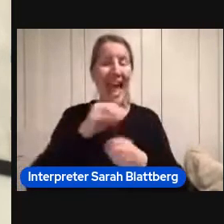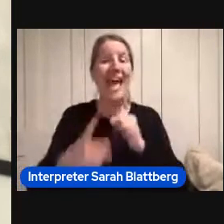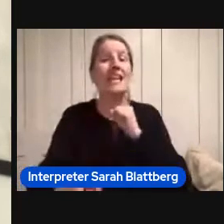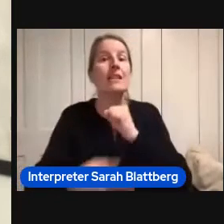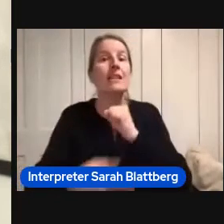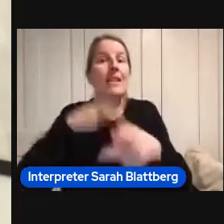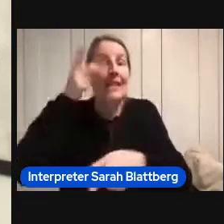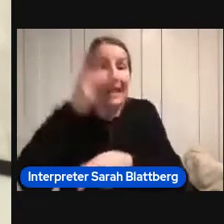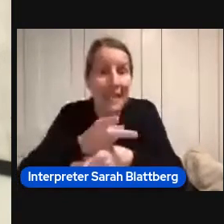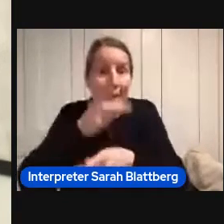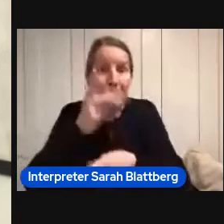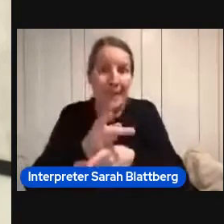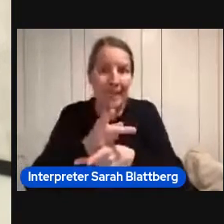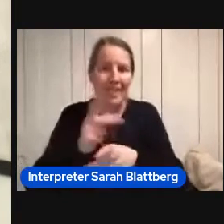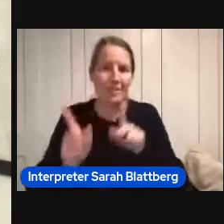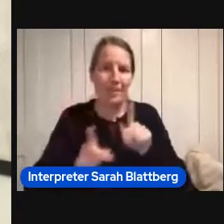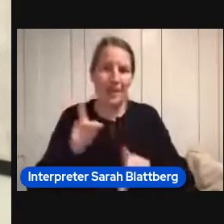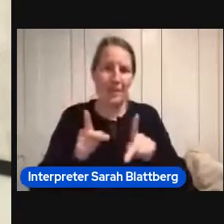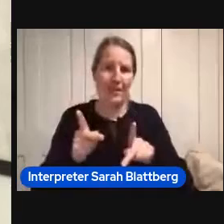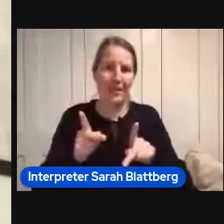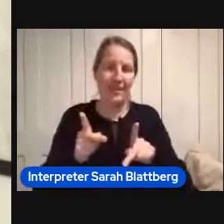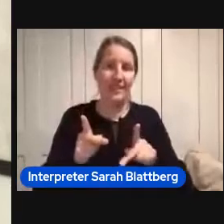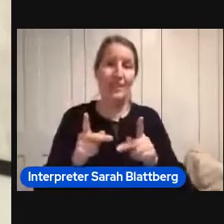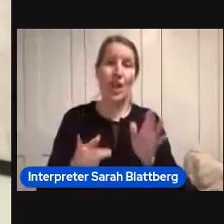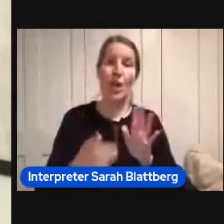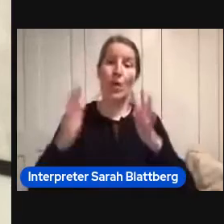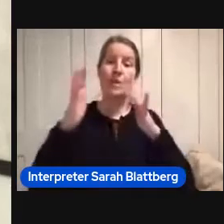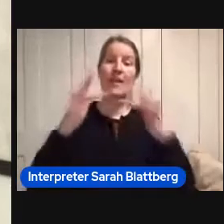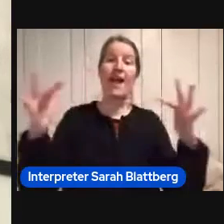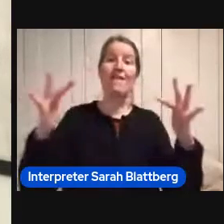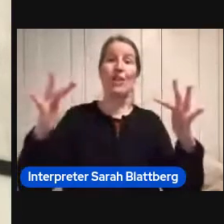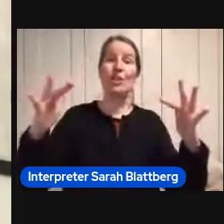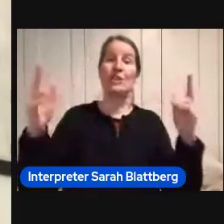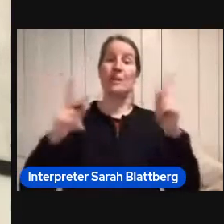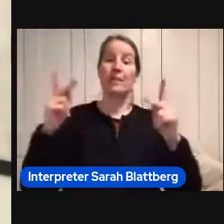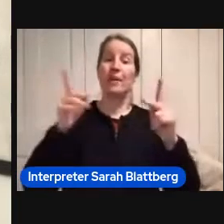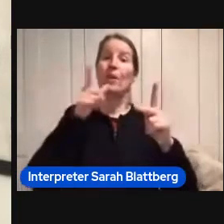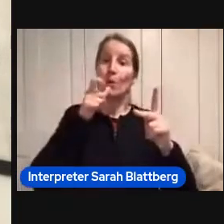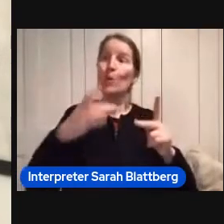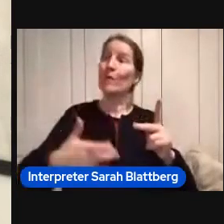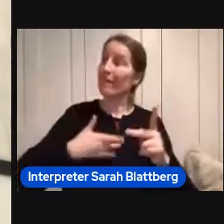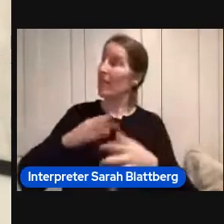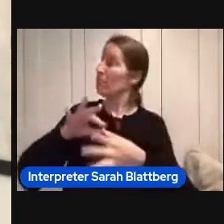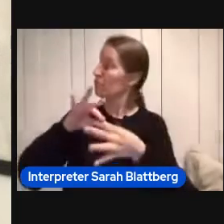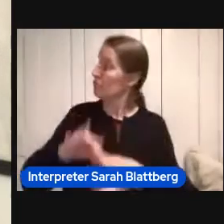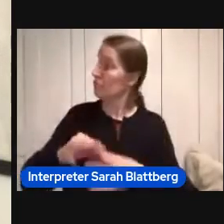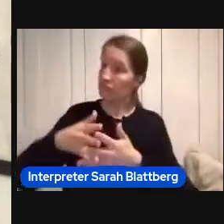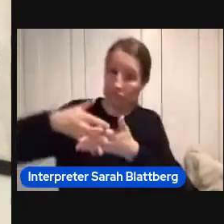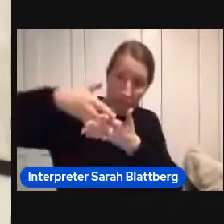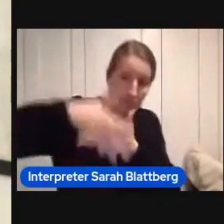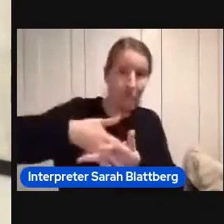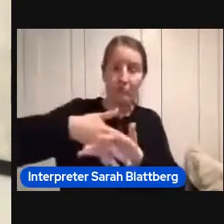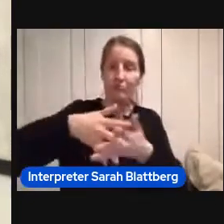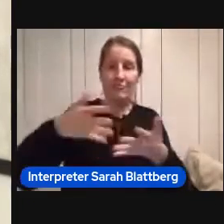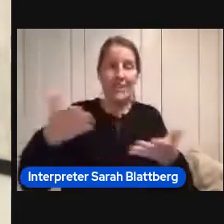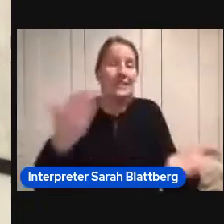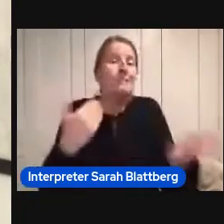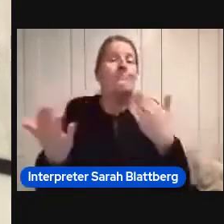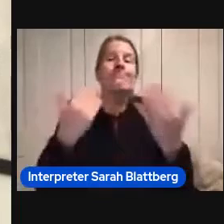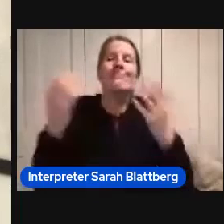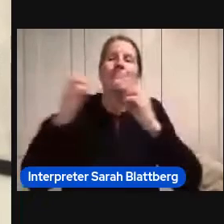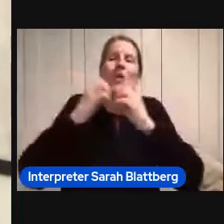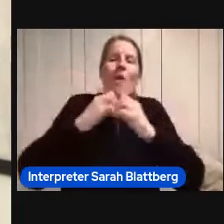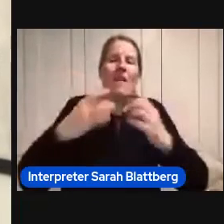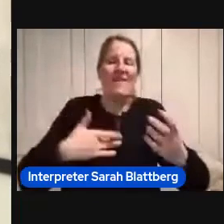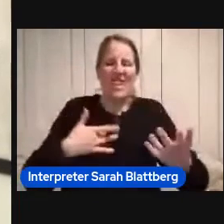retaining us as well. Not only showing diverse voices, but ensuring that our environments are conducive for